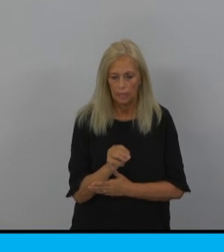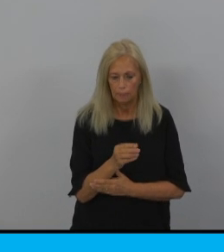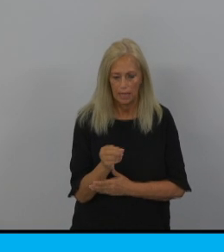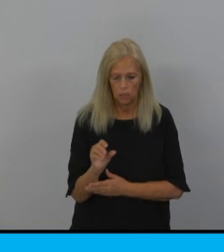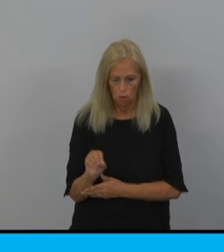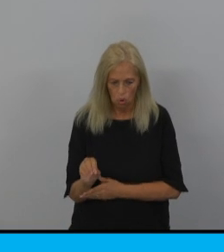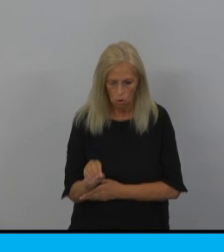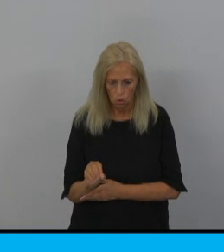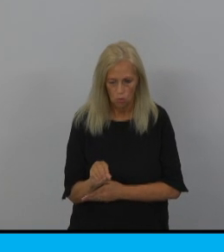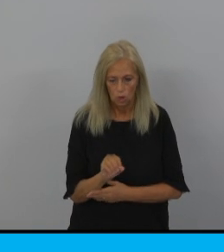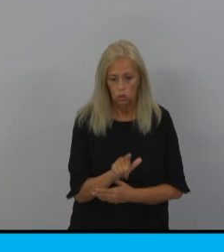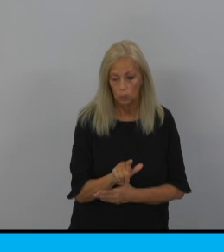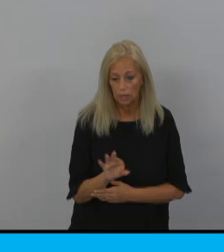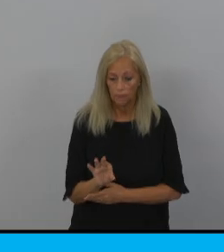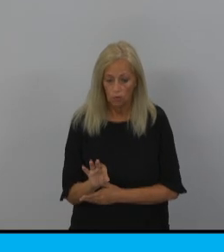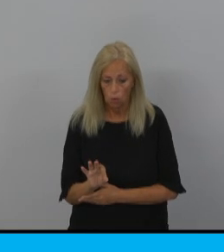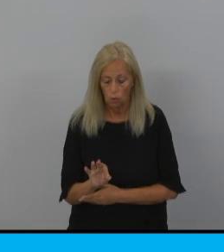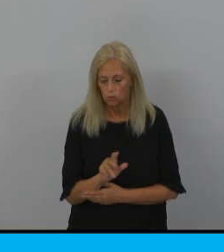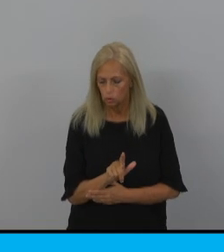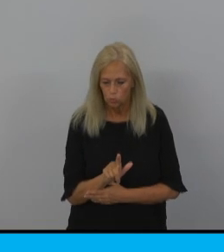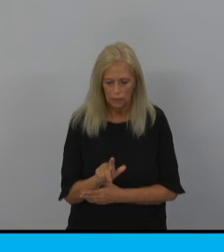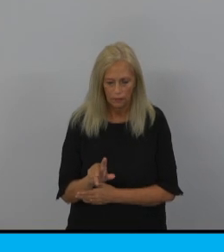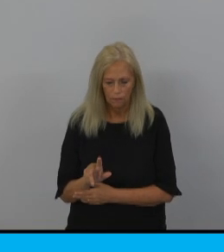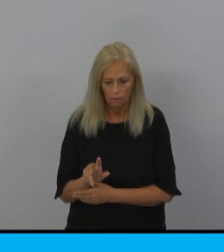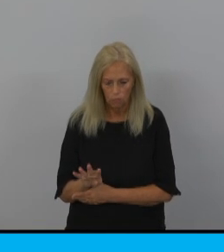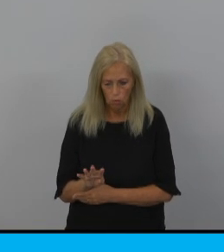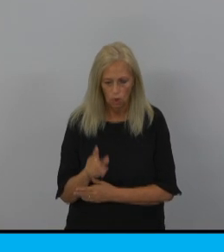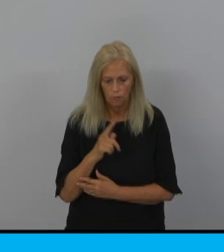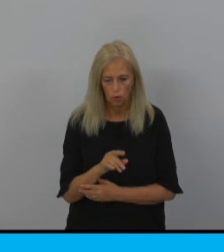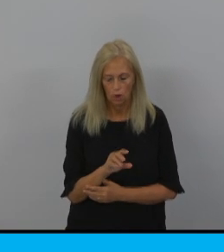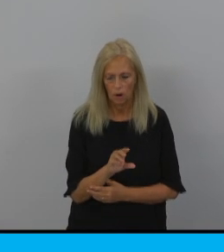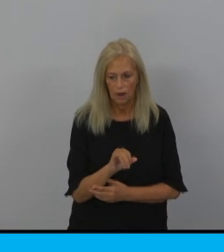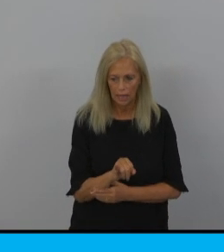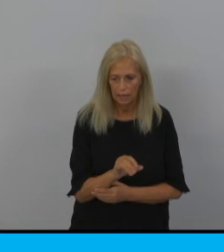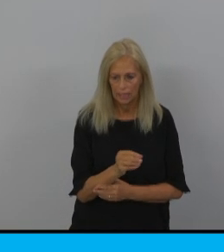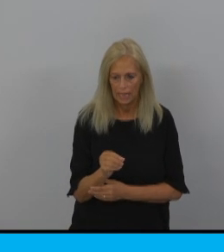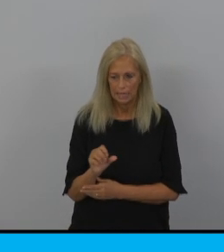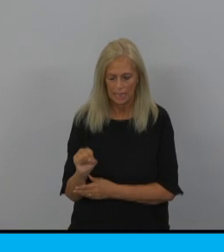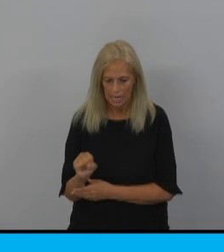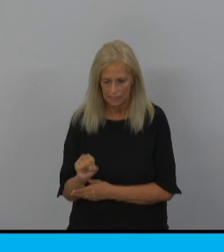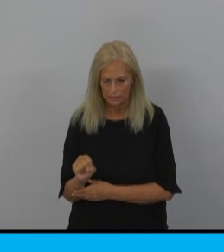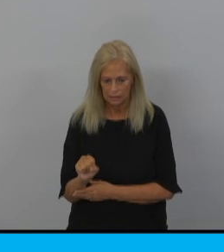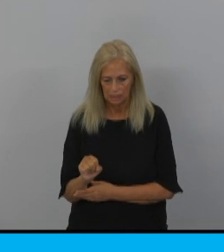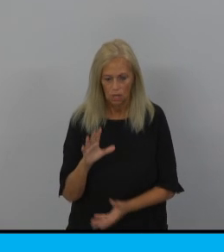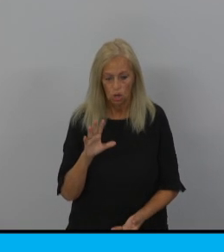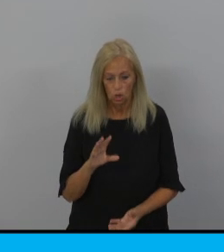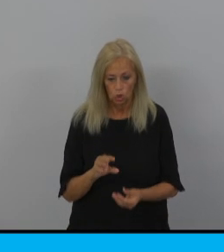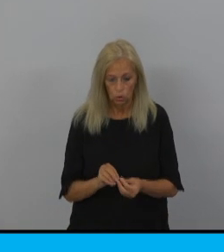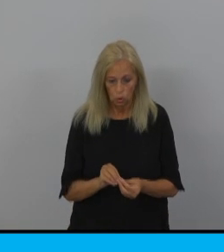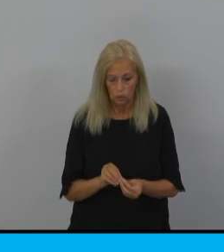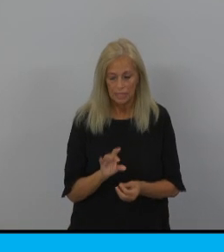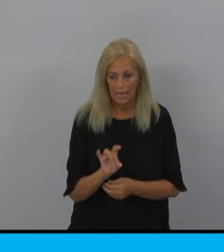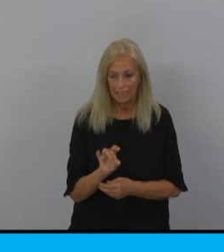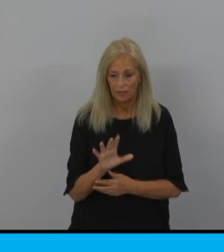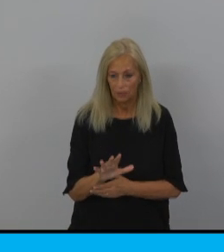and 21.4 million for INS, for a total M&O and INS collections